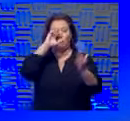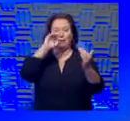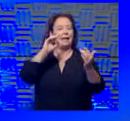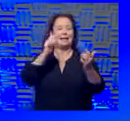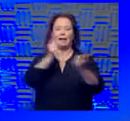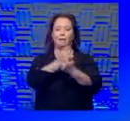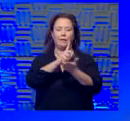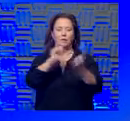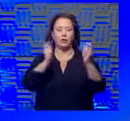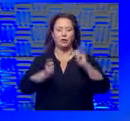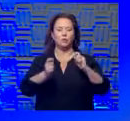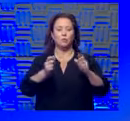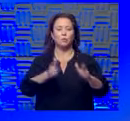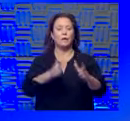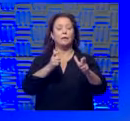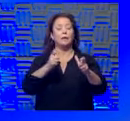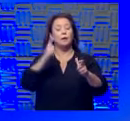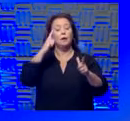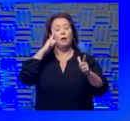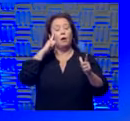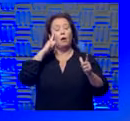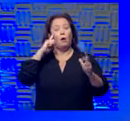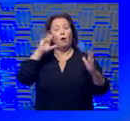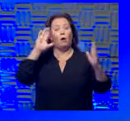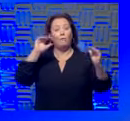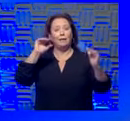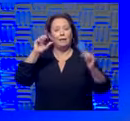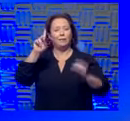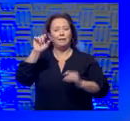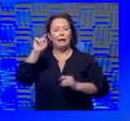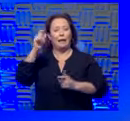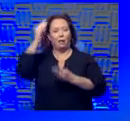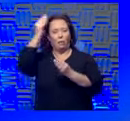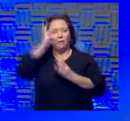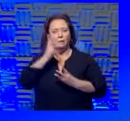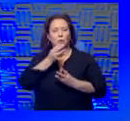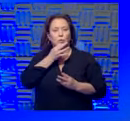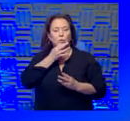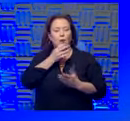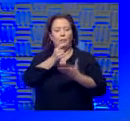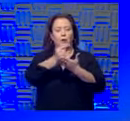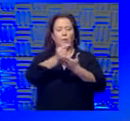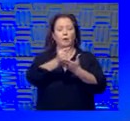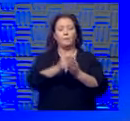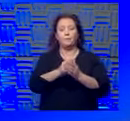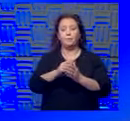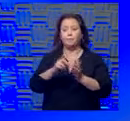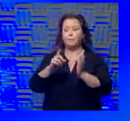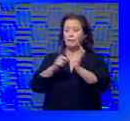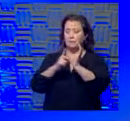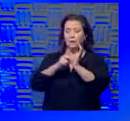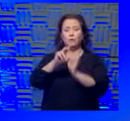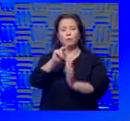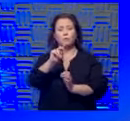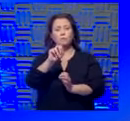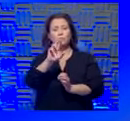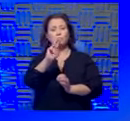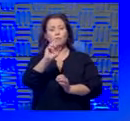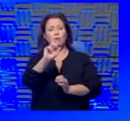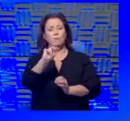quickly, hopefully we will start getting this data back on therapeutics. The other thing is Dr. Norman mentioned about